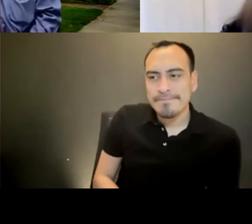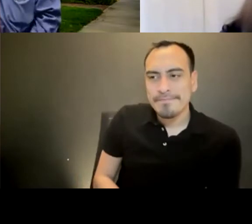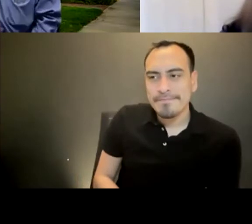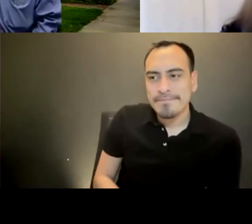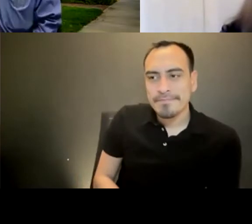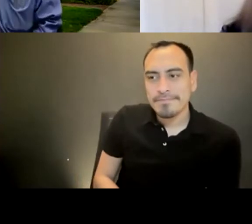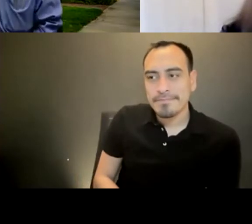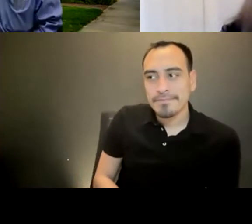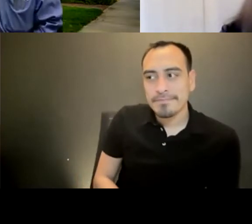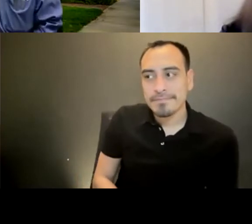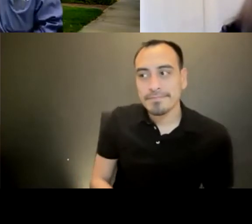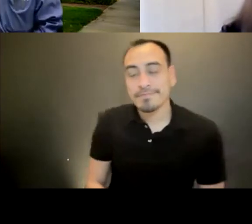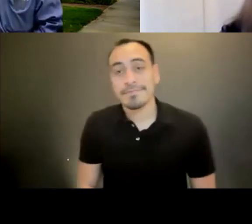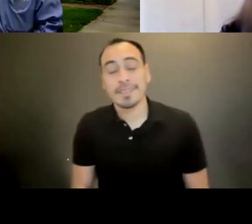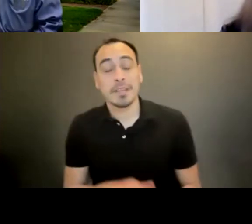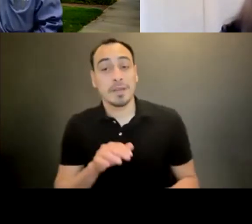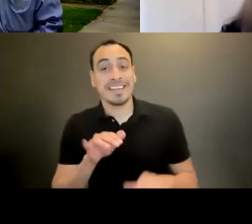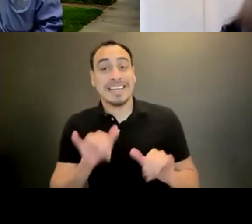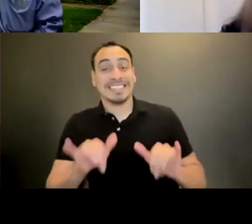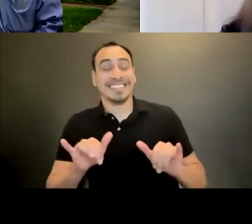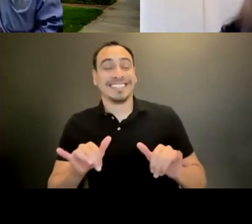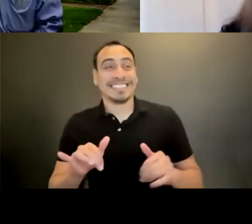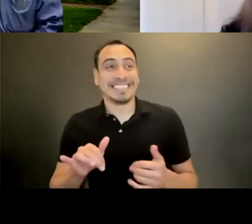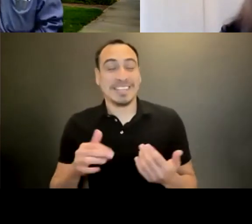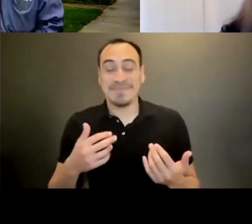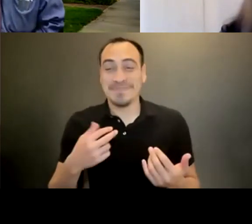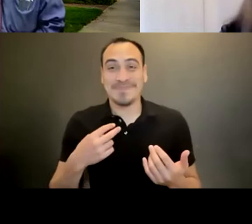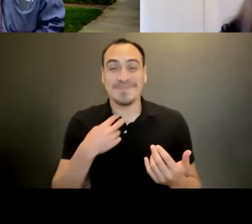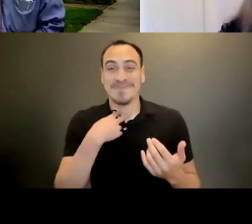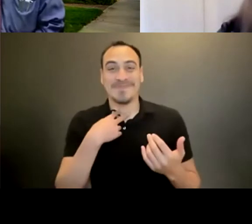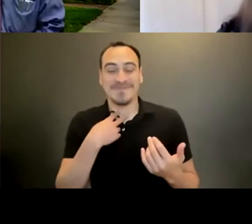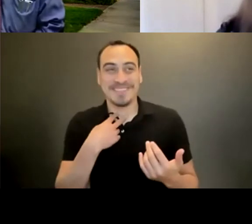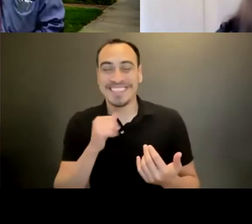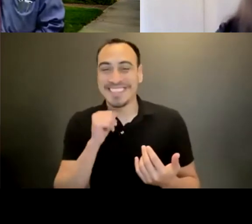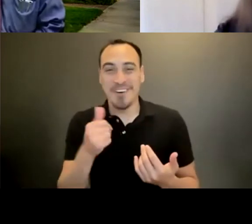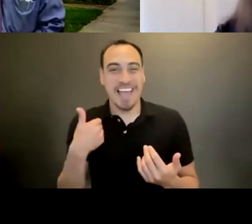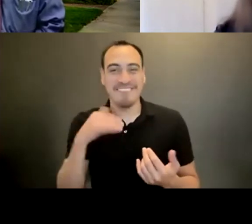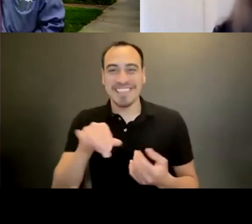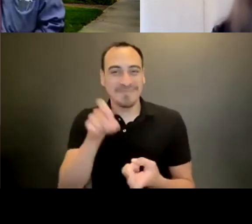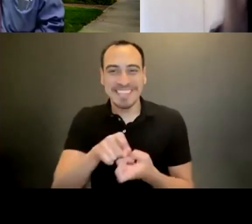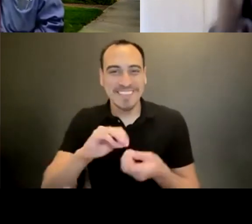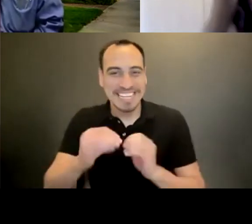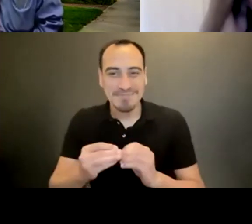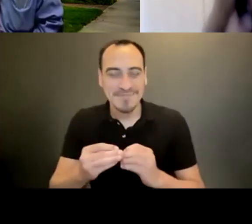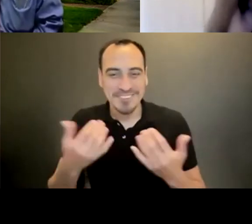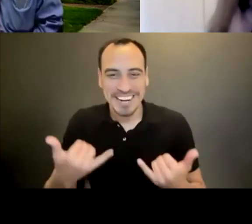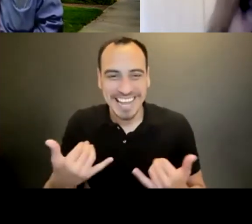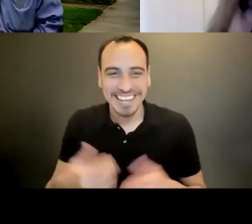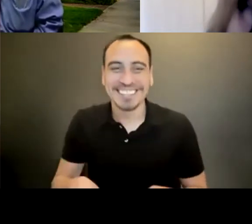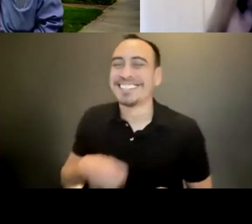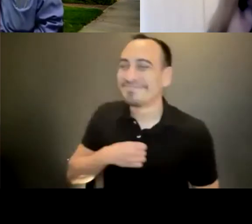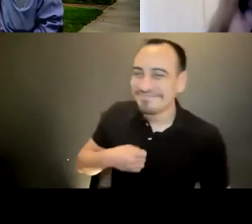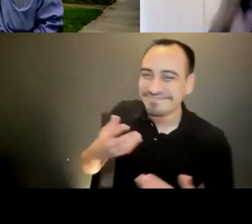Well, that you caught me off guard on that one. I don't carry the numbers with me. I do know that Throw a couple out if you want.